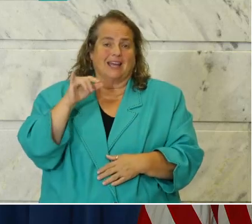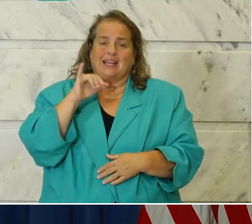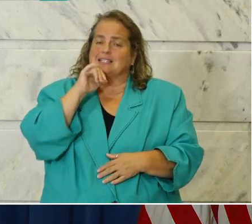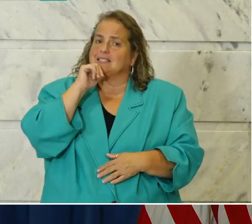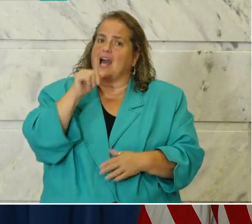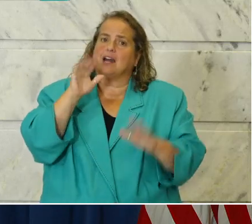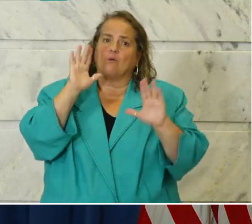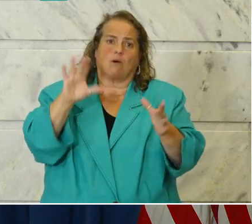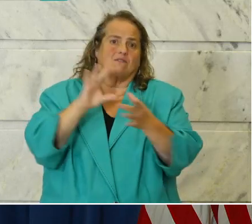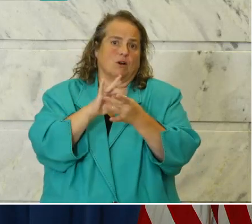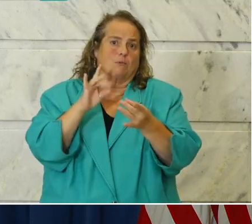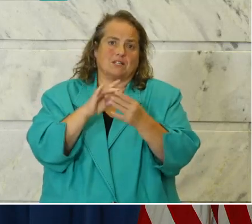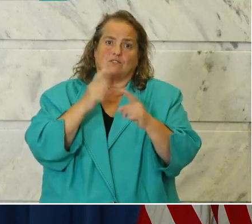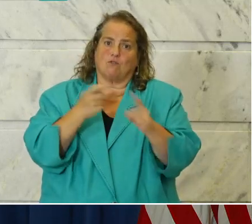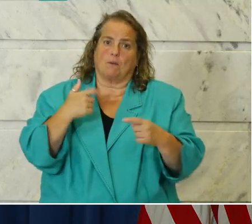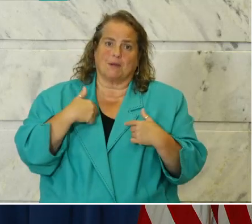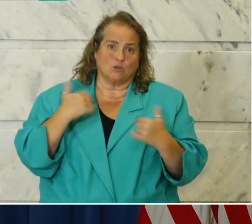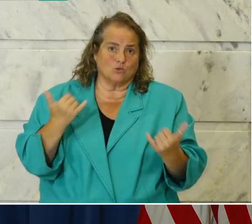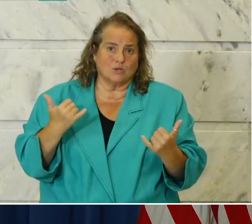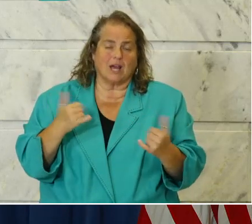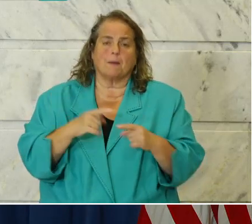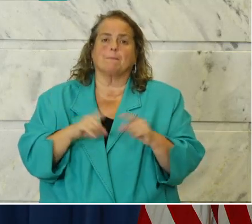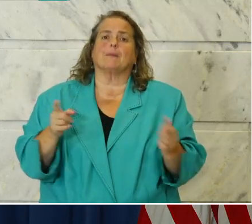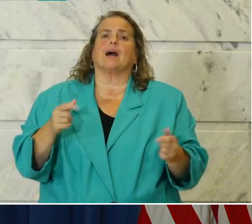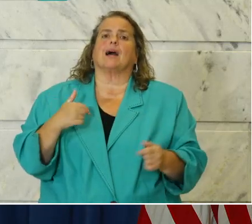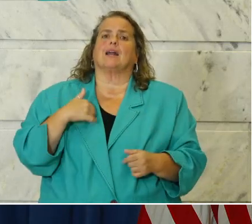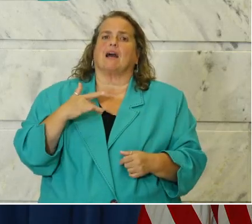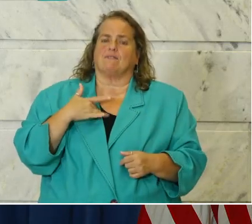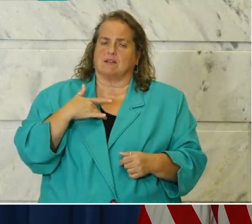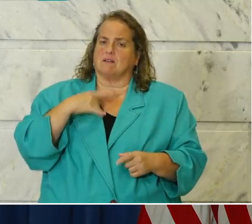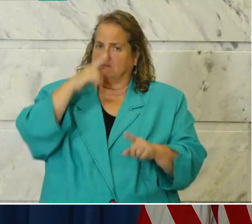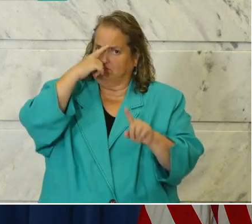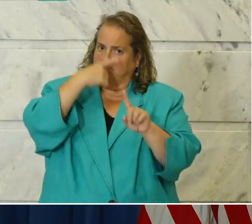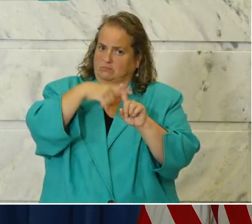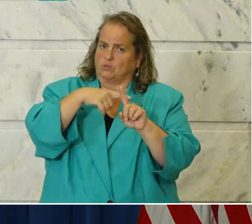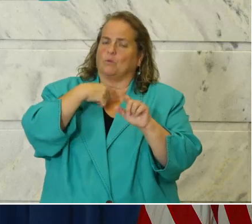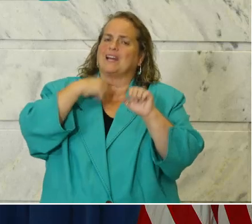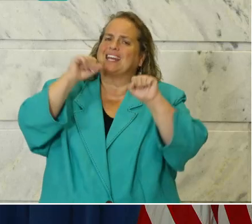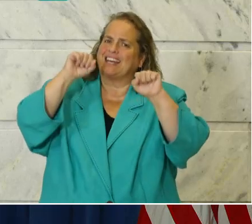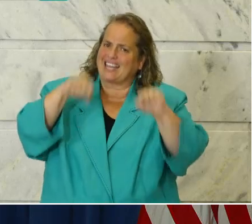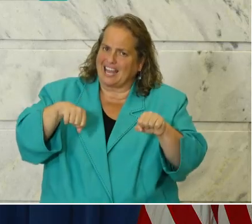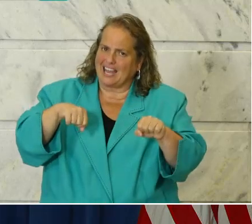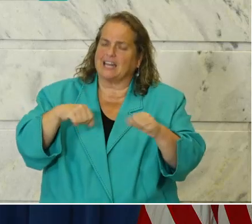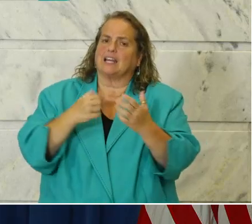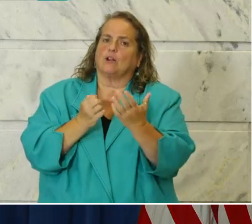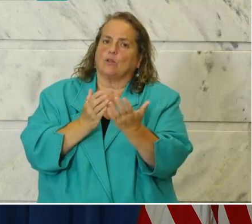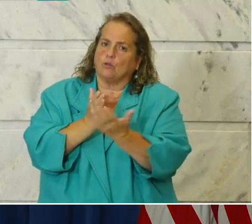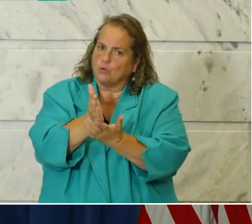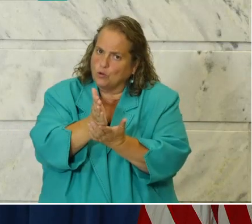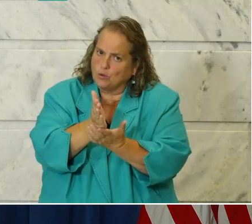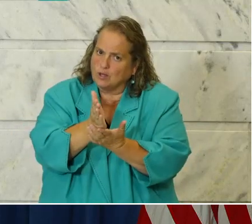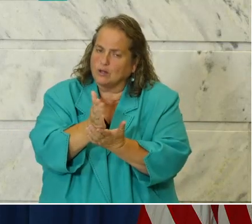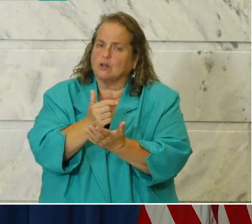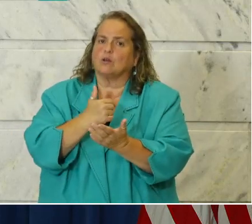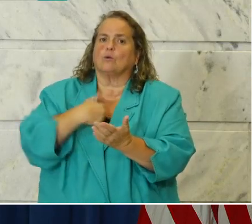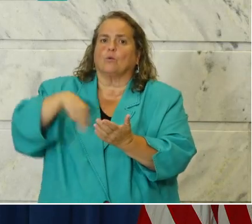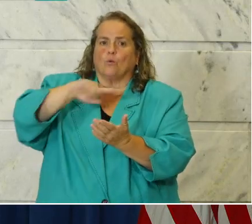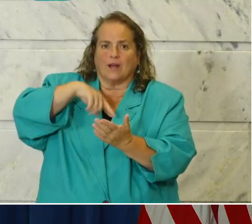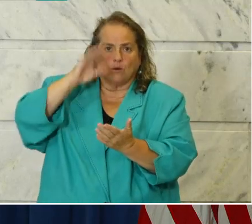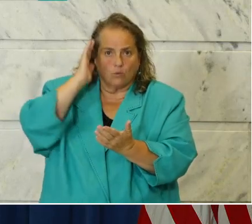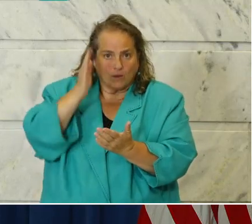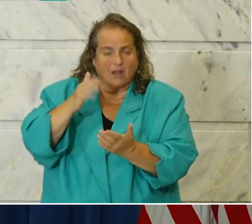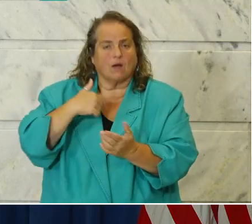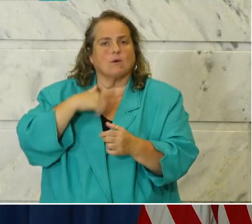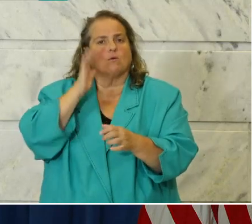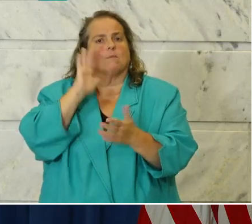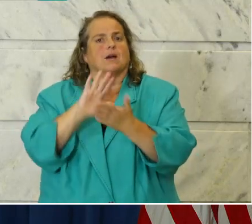today, but I am cautiously optimistic that we can navigate our way through this, and we'll be stronger for it at the end. But this is